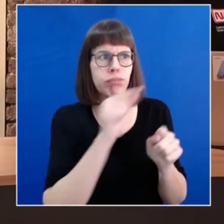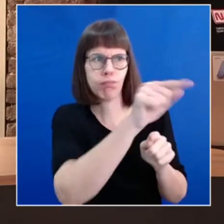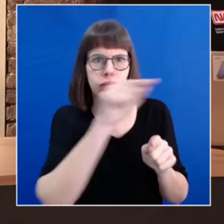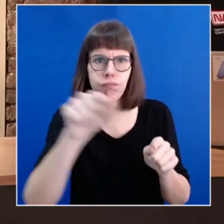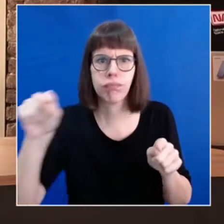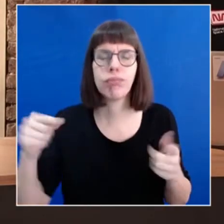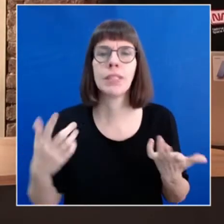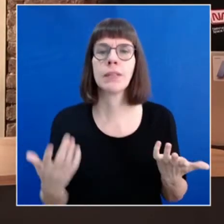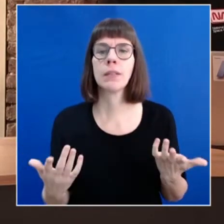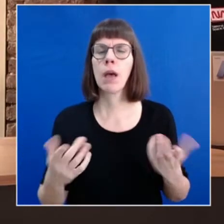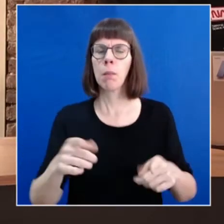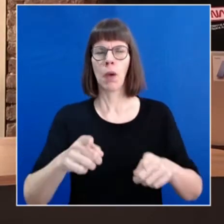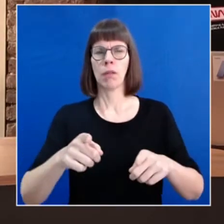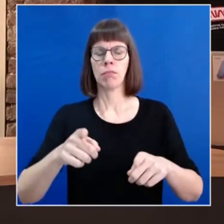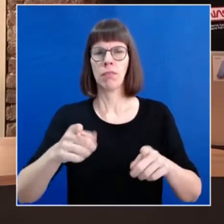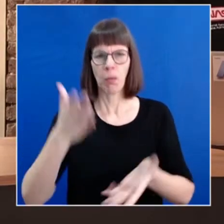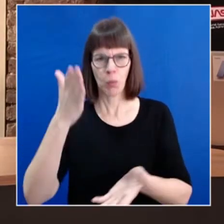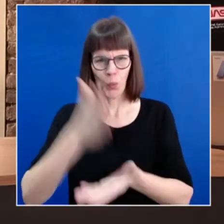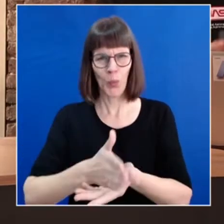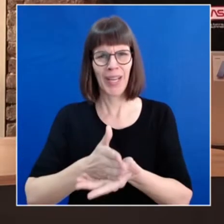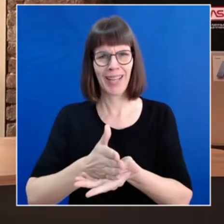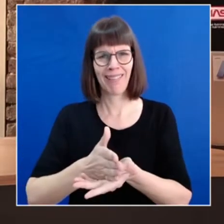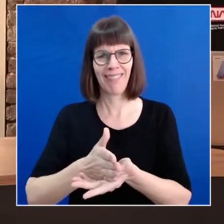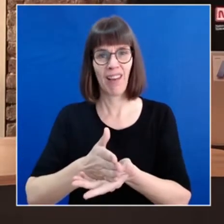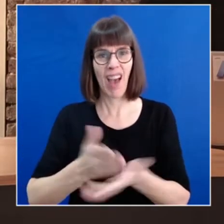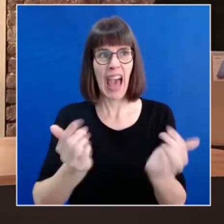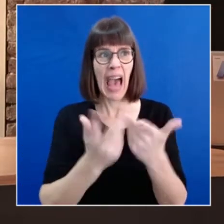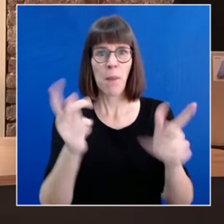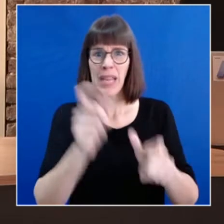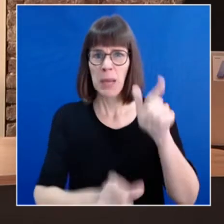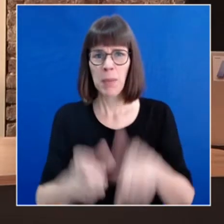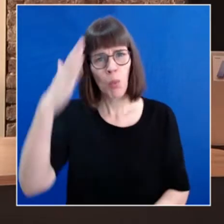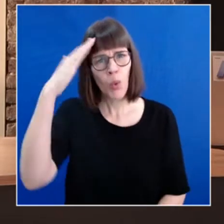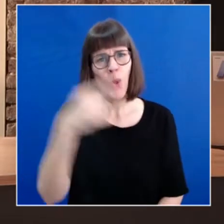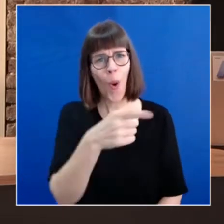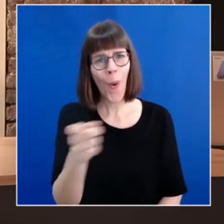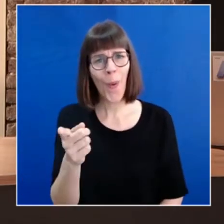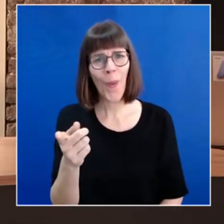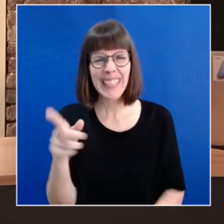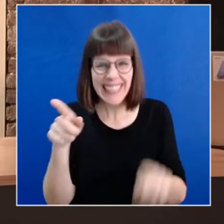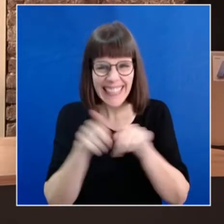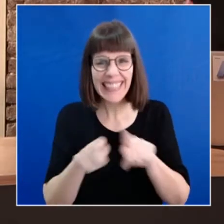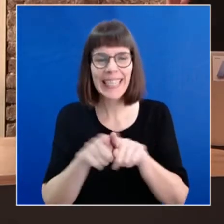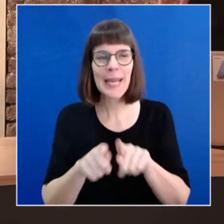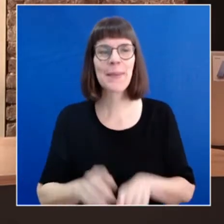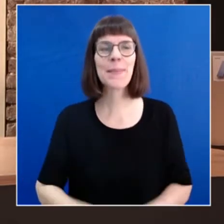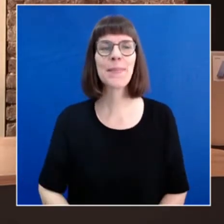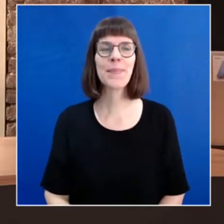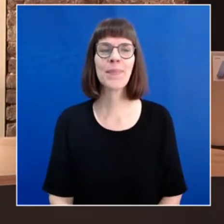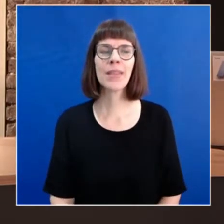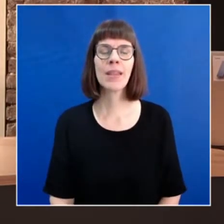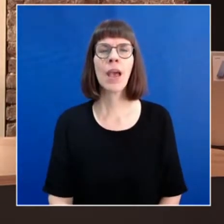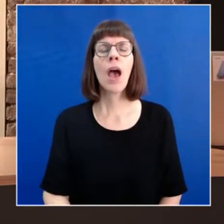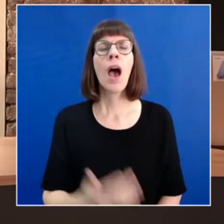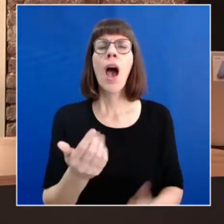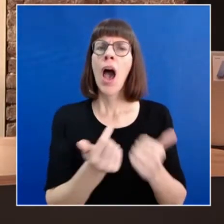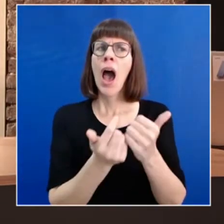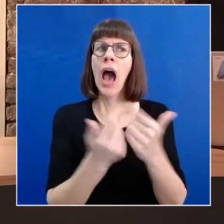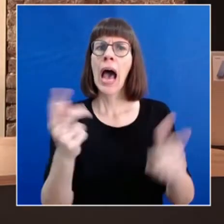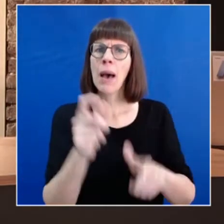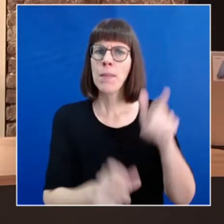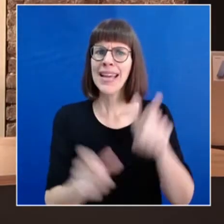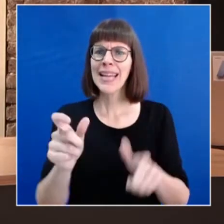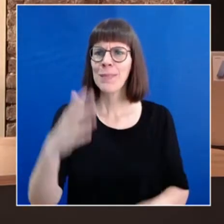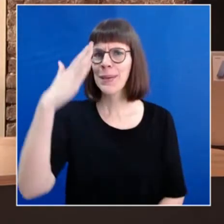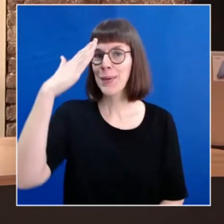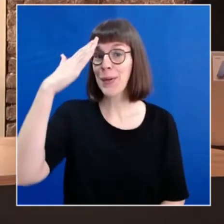achieve that? And how many people, I cannot see the chat here from where I'm speaking, how many people know in their surroundings that this